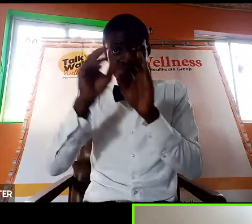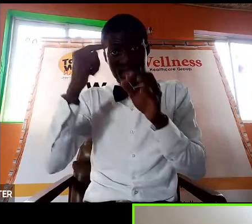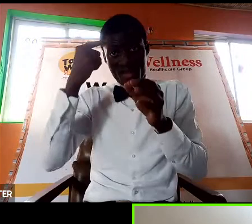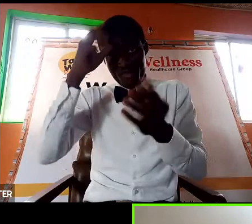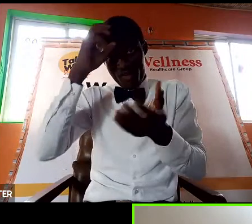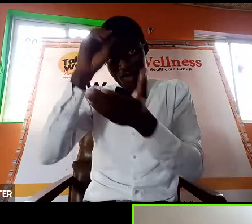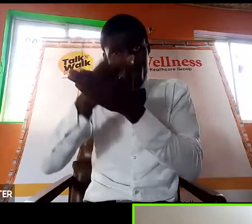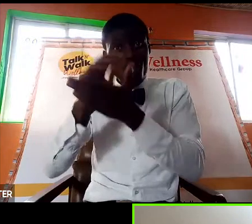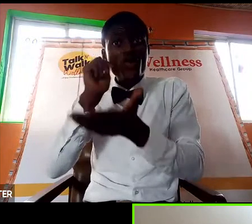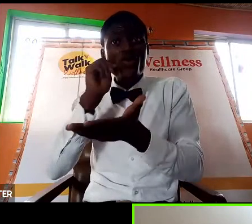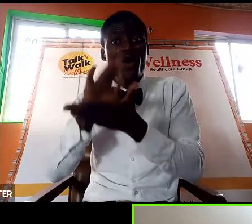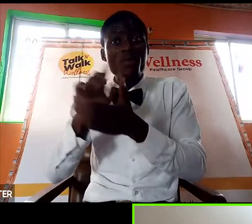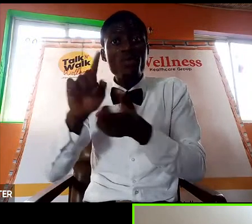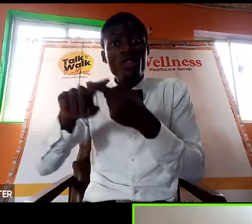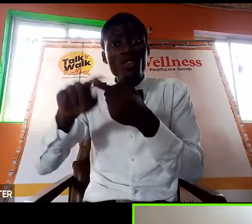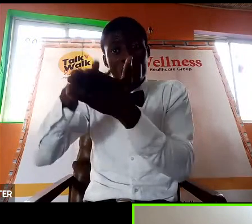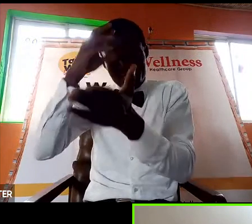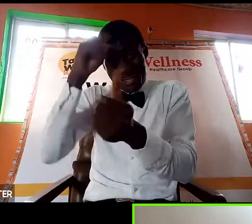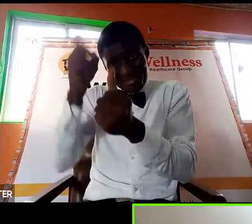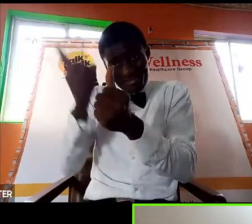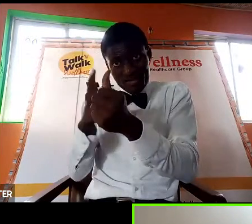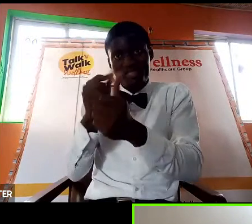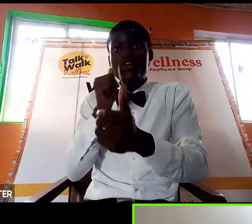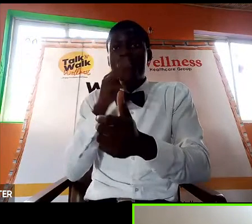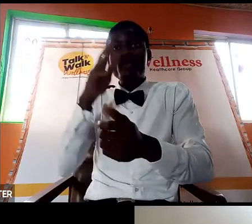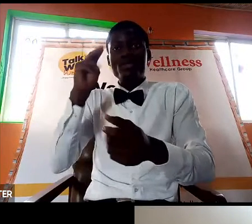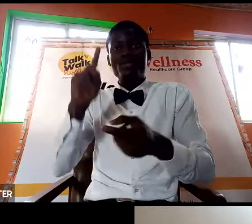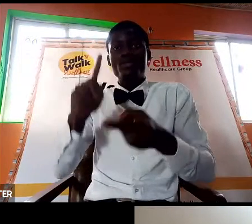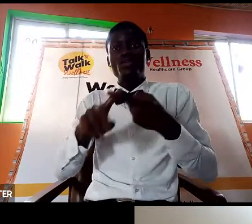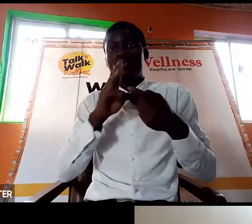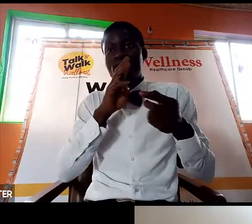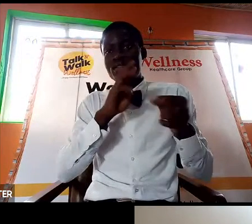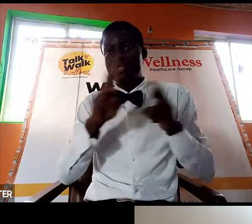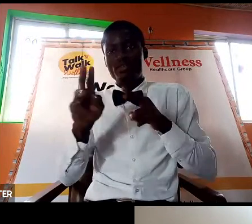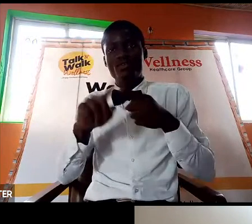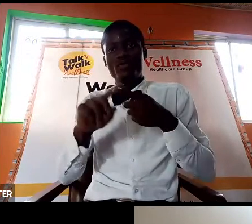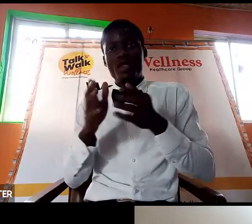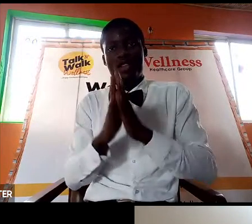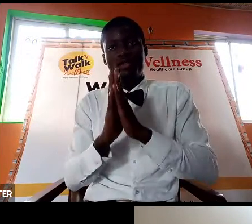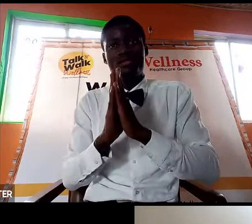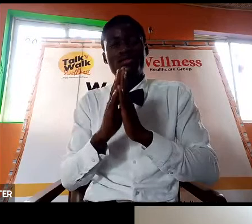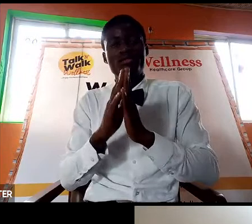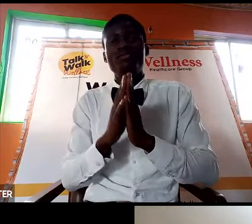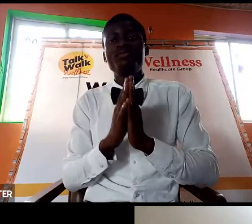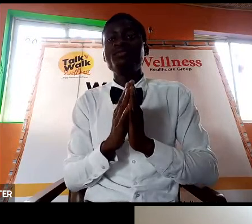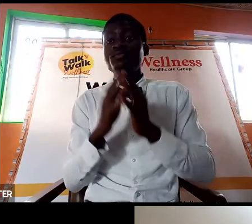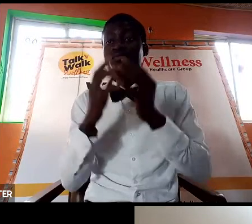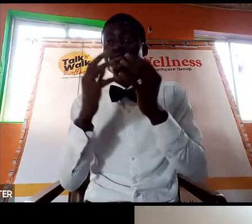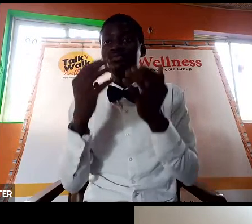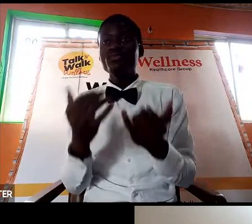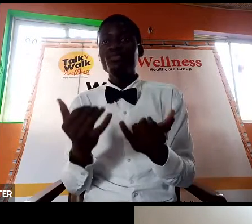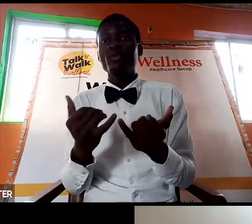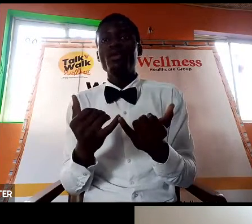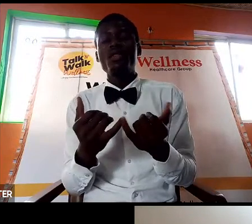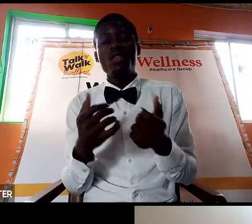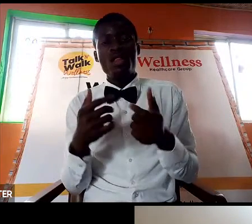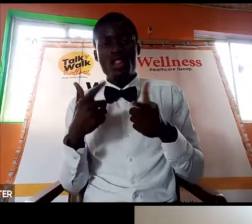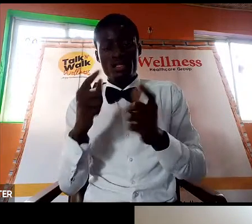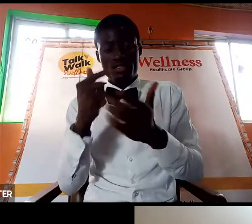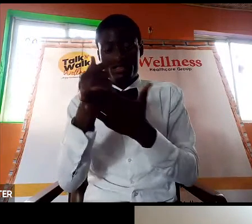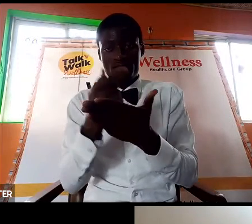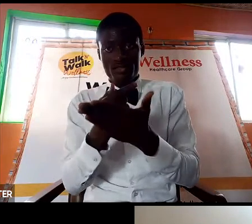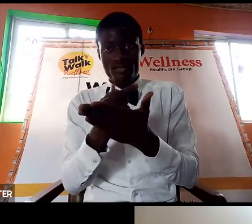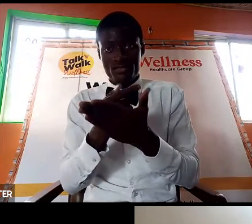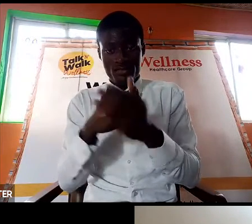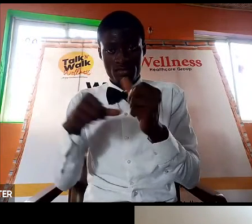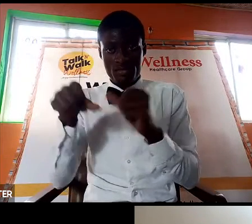make the first move. It should be both ways. Okay, so let's talk about let's talk about asking for